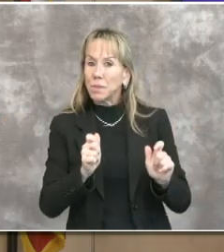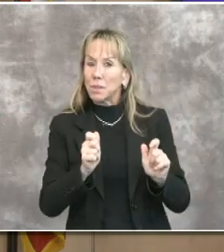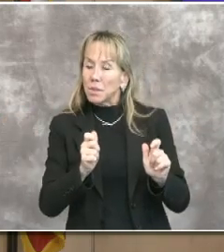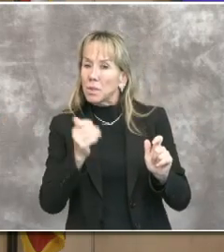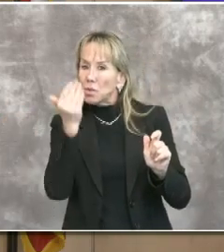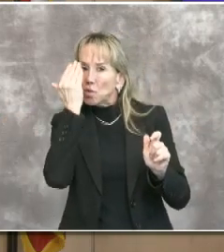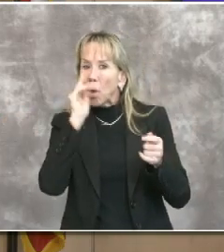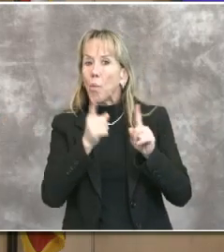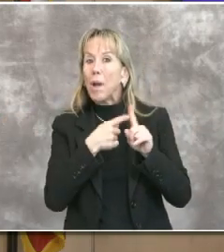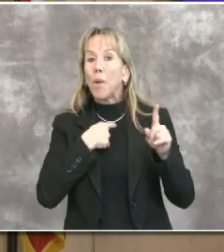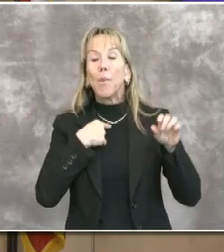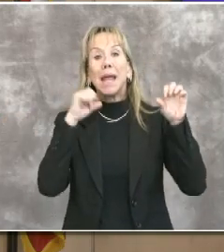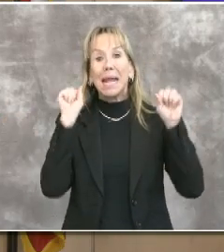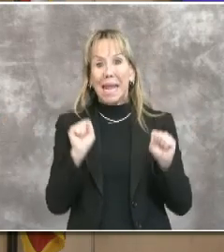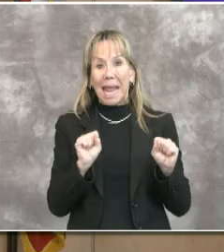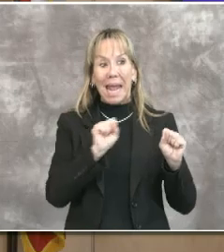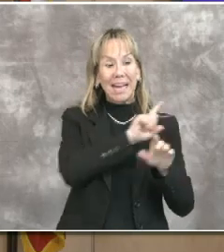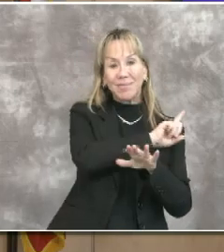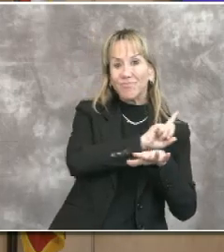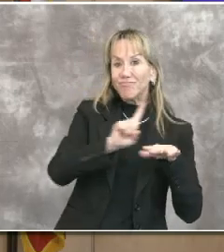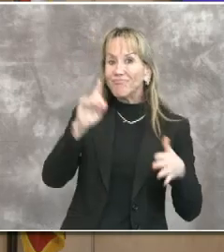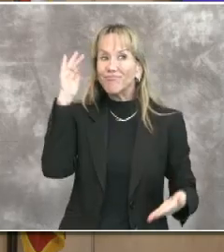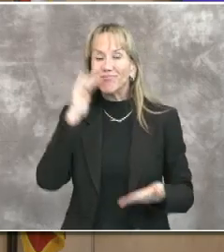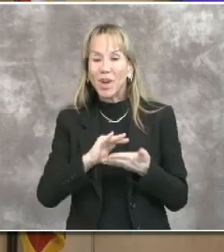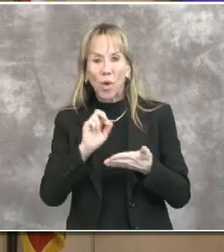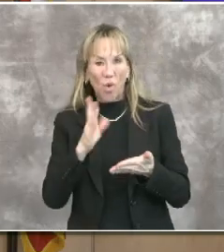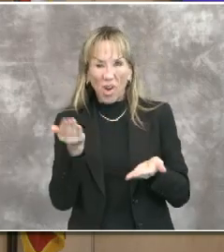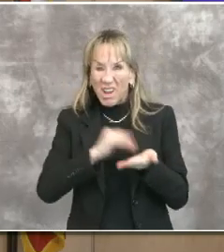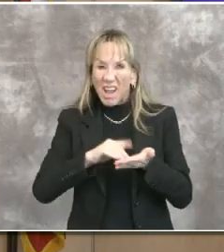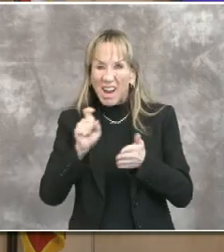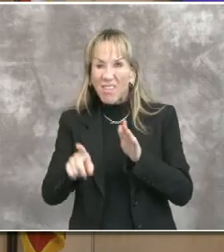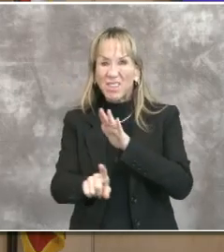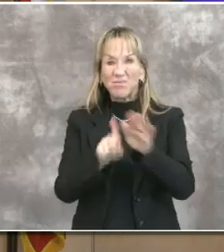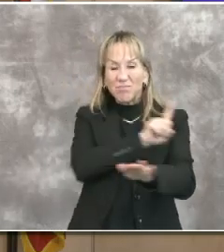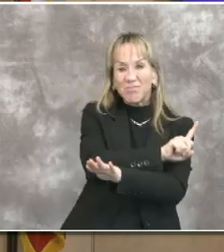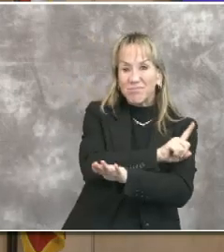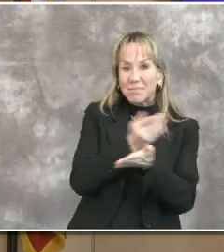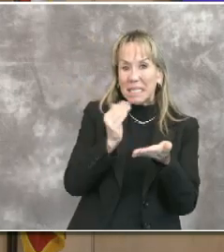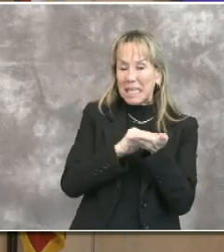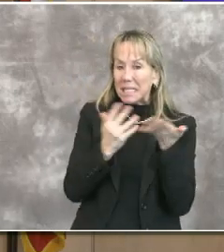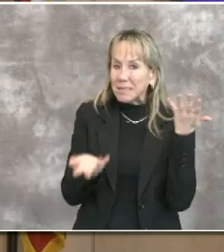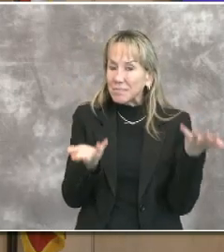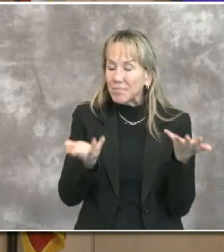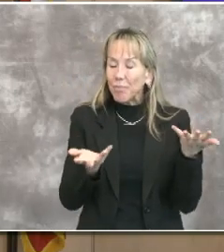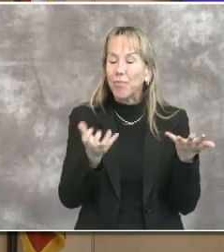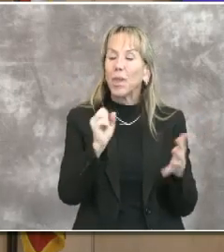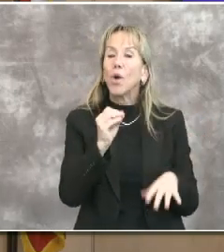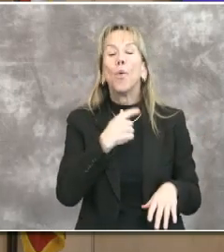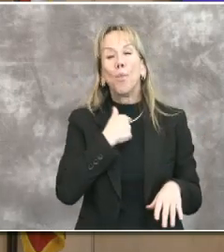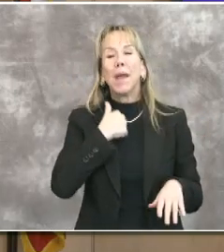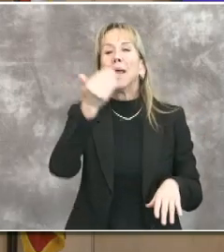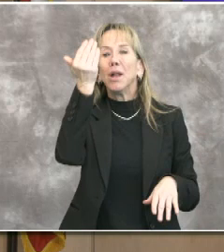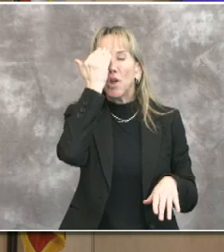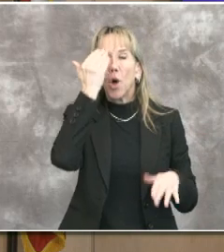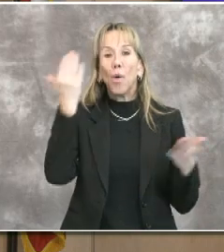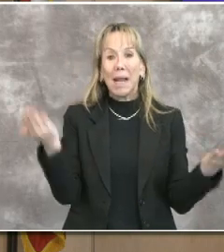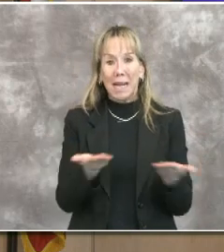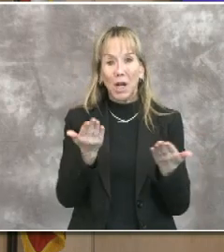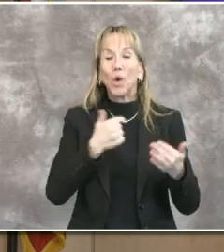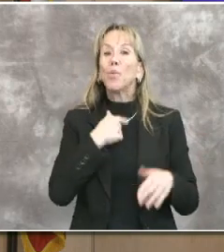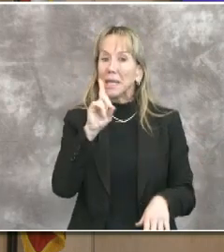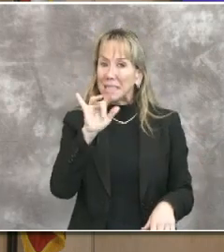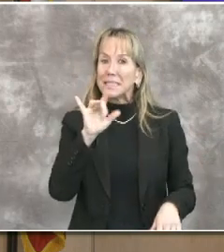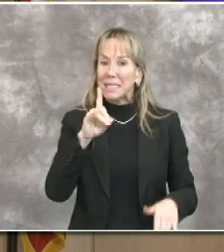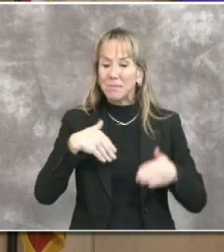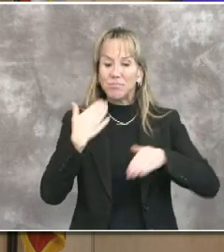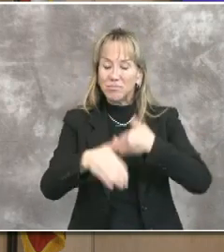can come out and when we may have to go back in. But through all of this, what we know in San Diego County is we know that we made the right call early